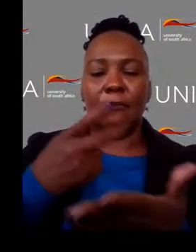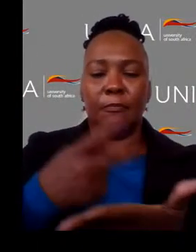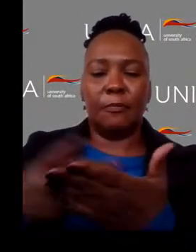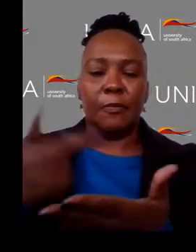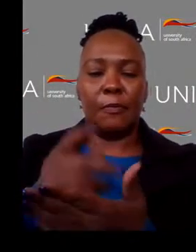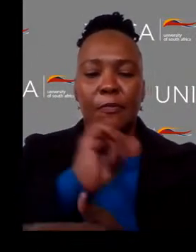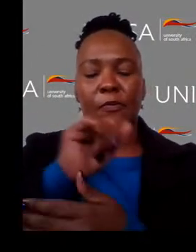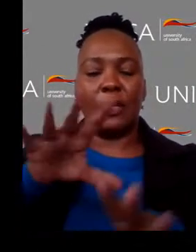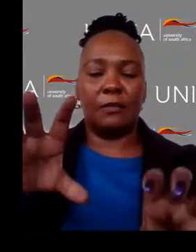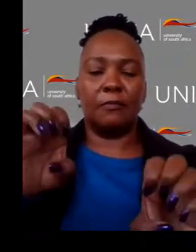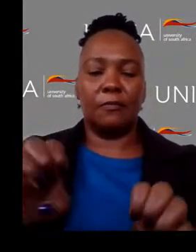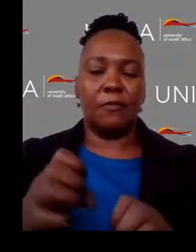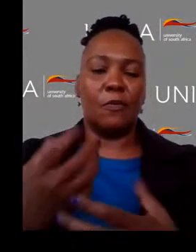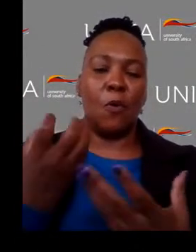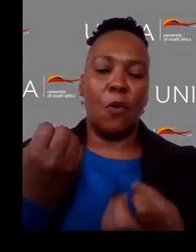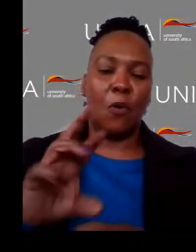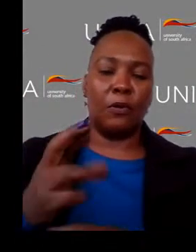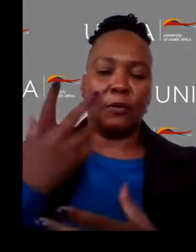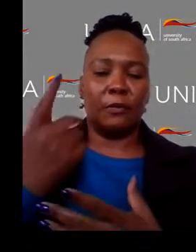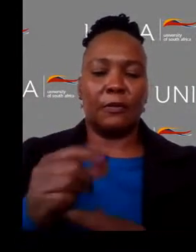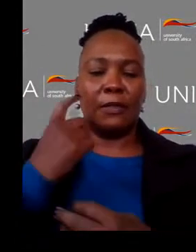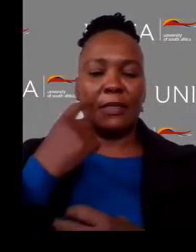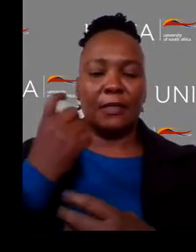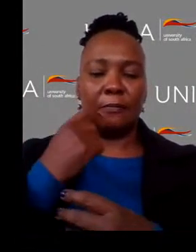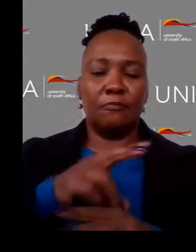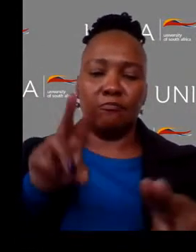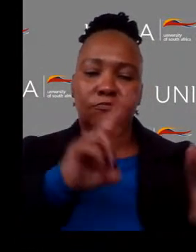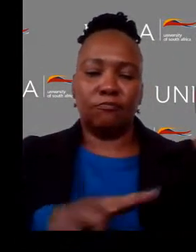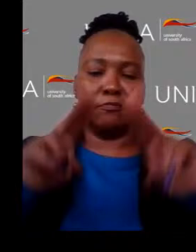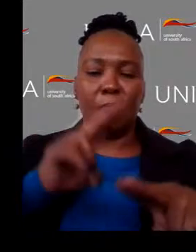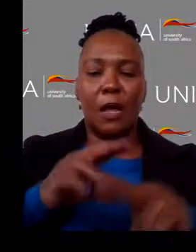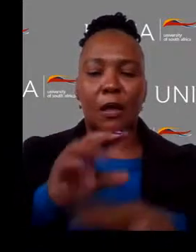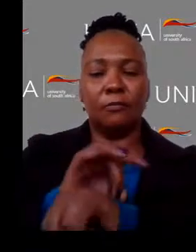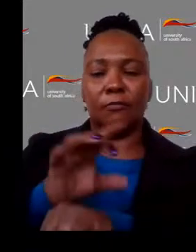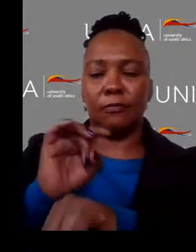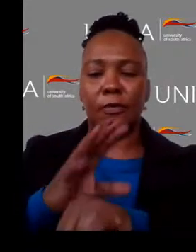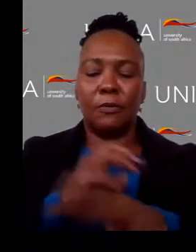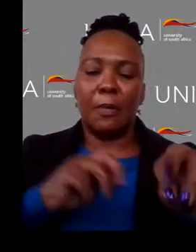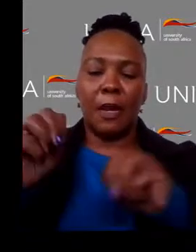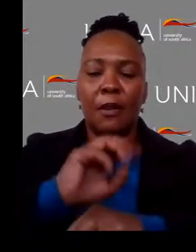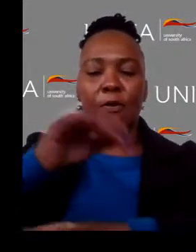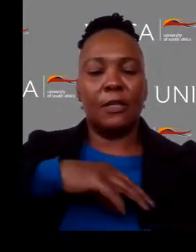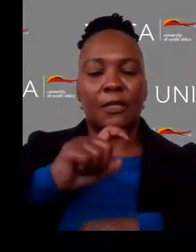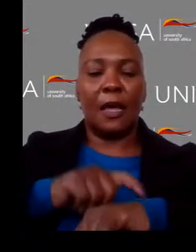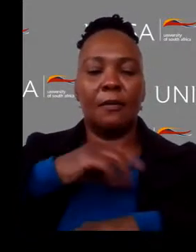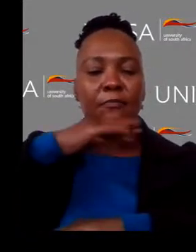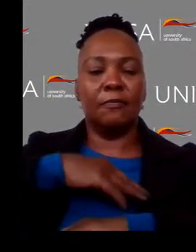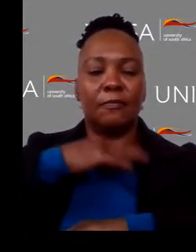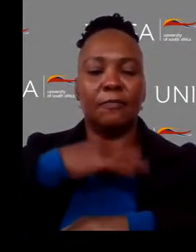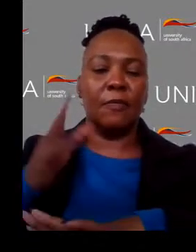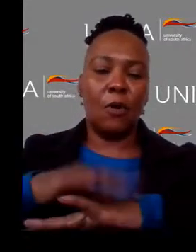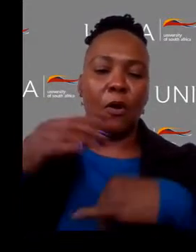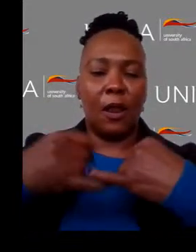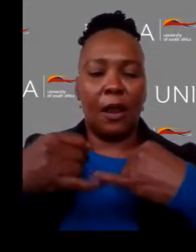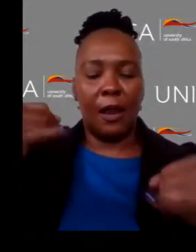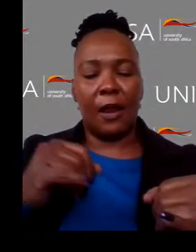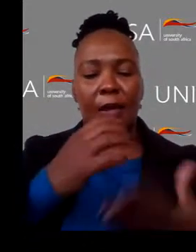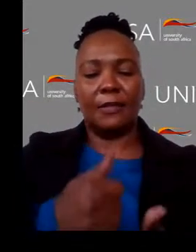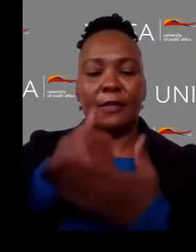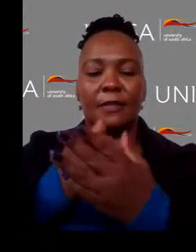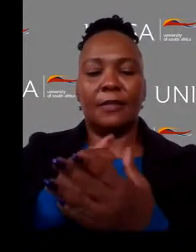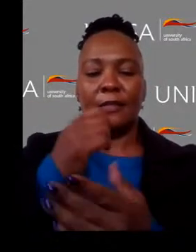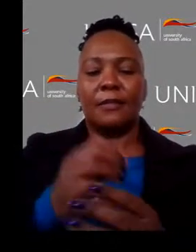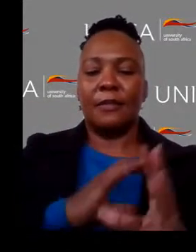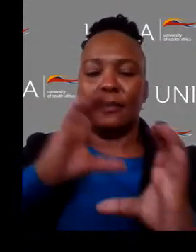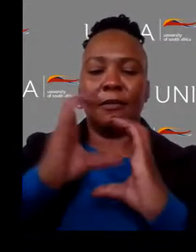or simply looking for advice on how to manage your time effectively? Our online assistant chat is here to